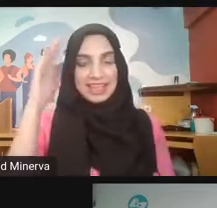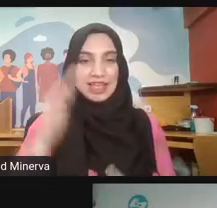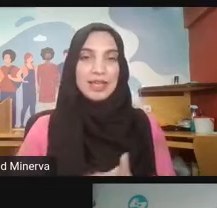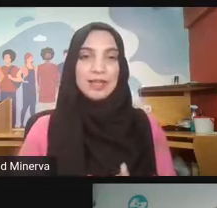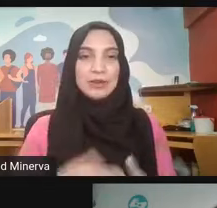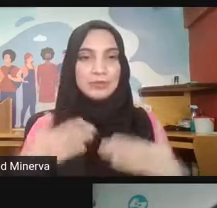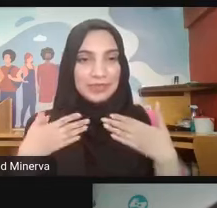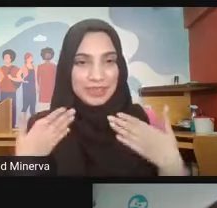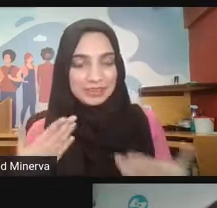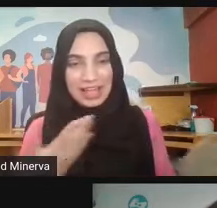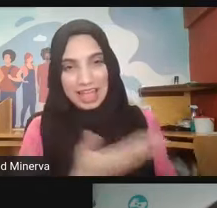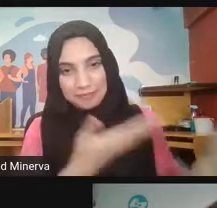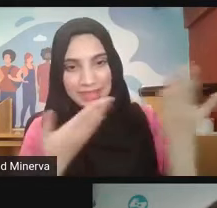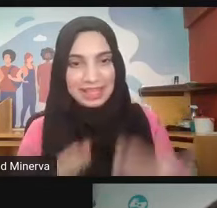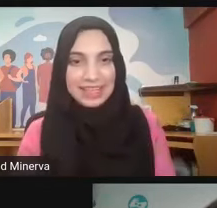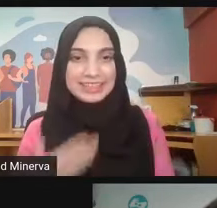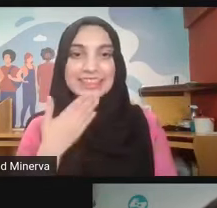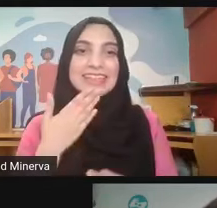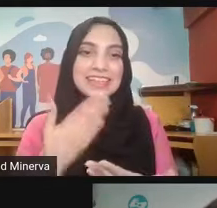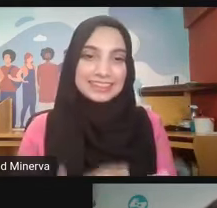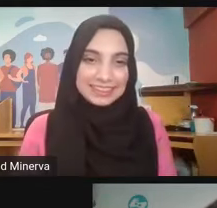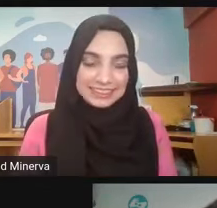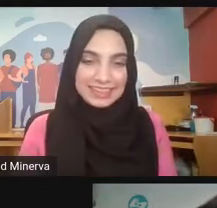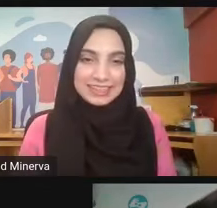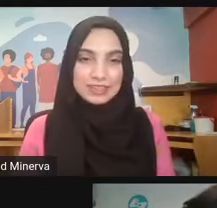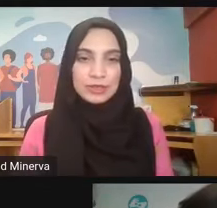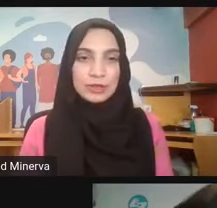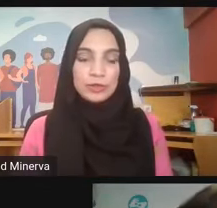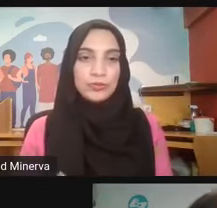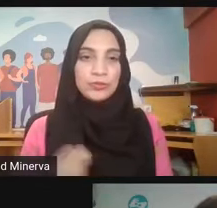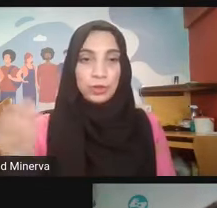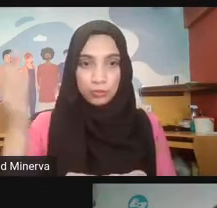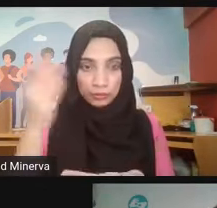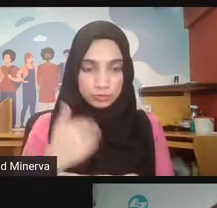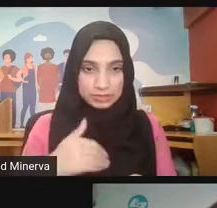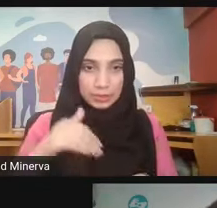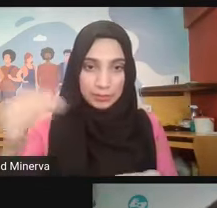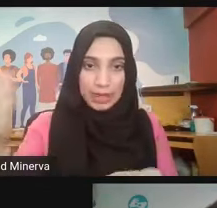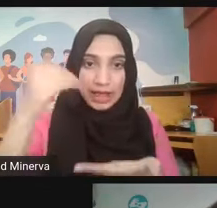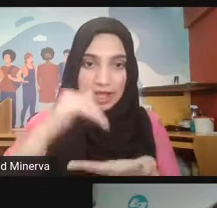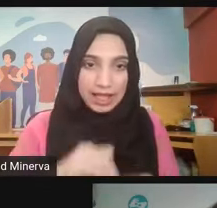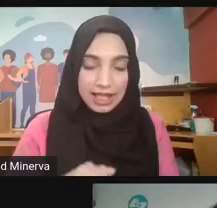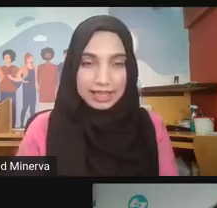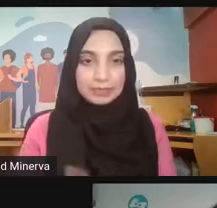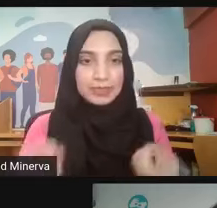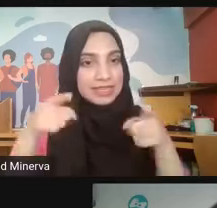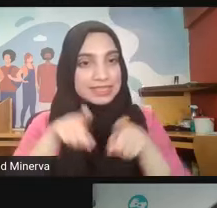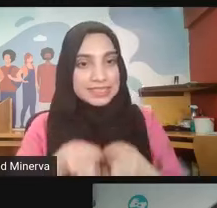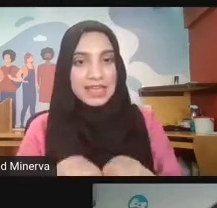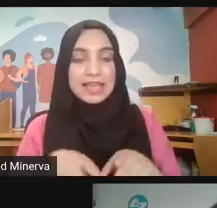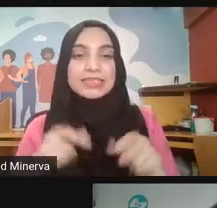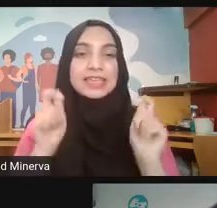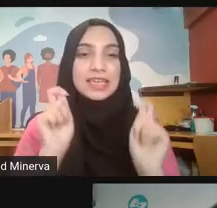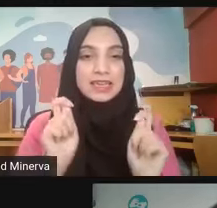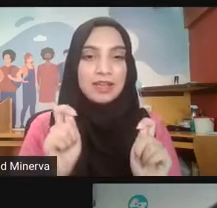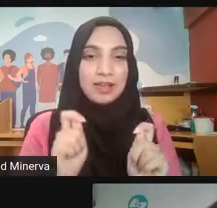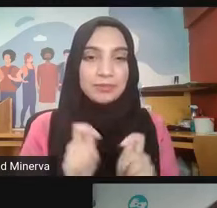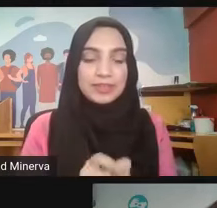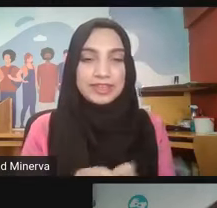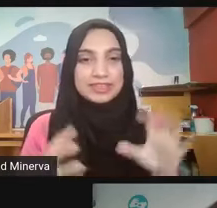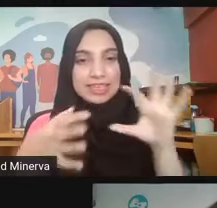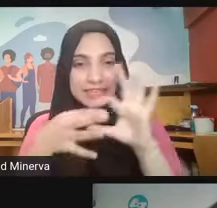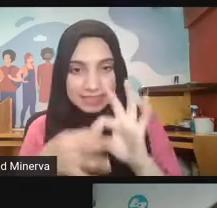Hello, Maliha. Lovely to have you here. Good to be here. Thank you so much for giving us this opportunity to collaborate on breast